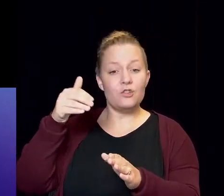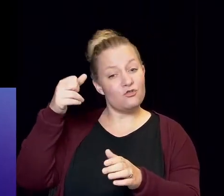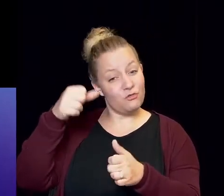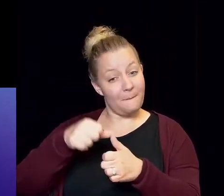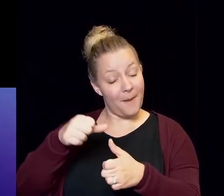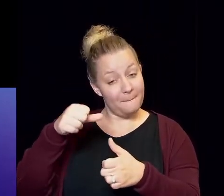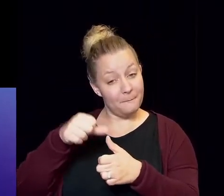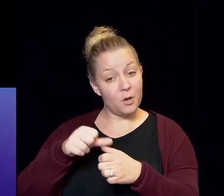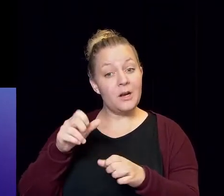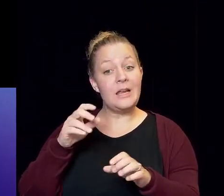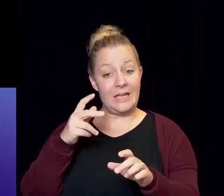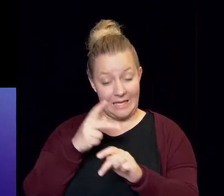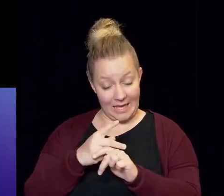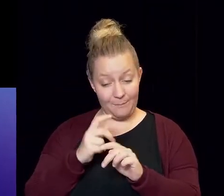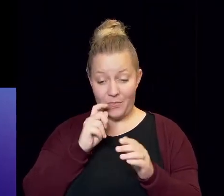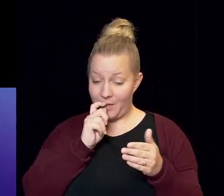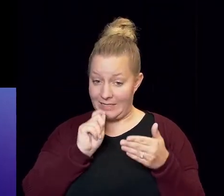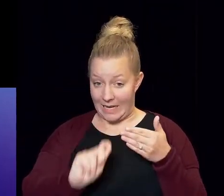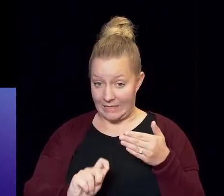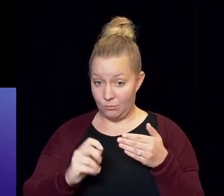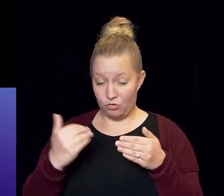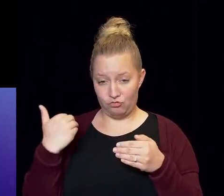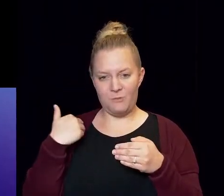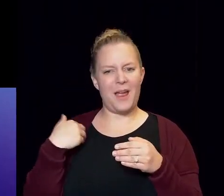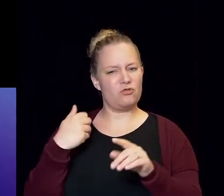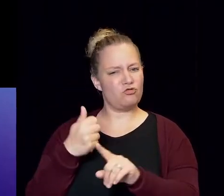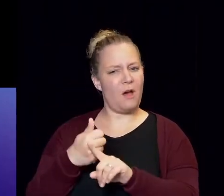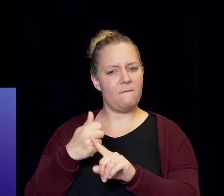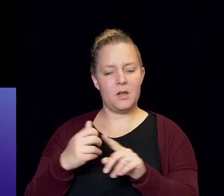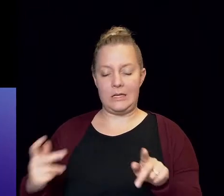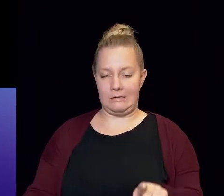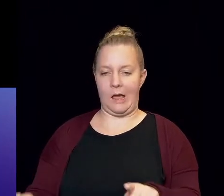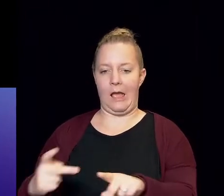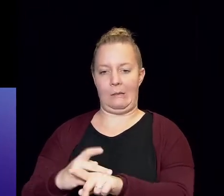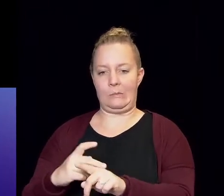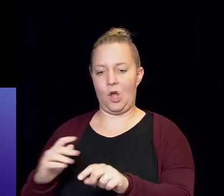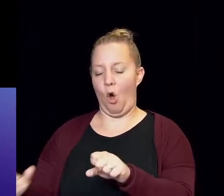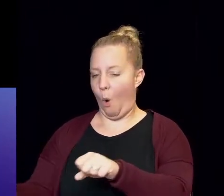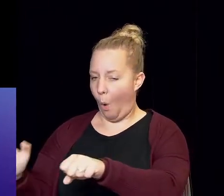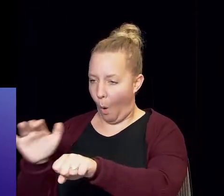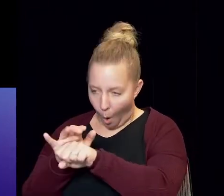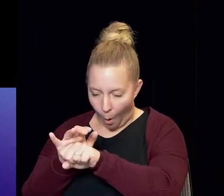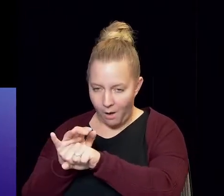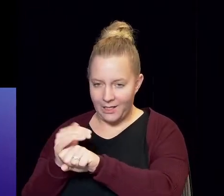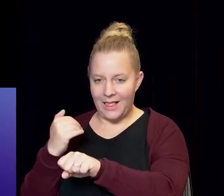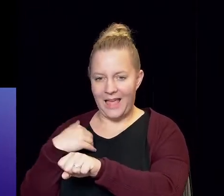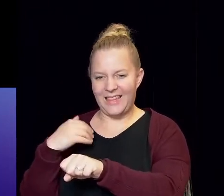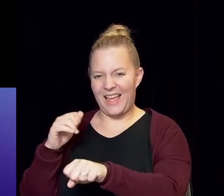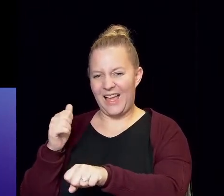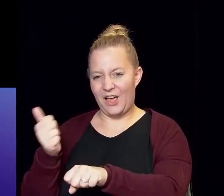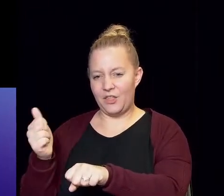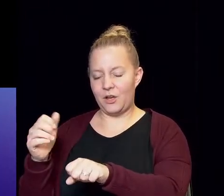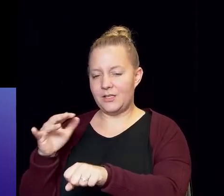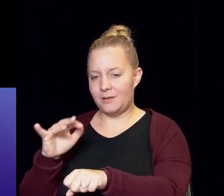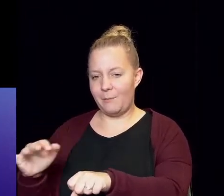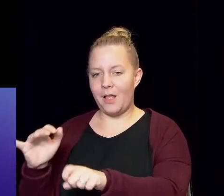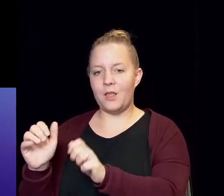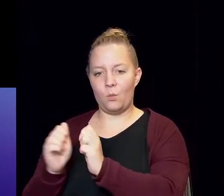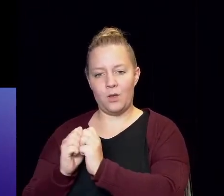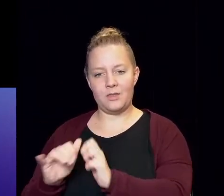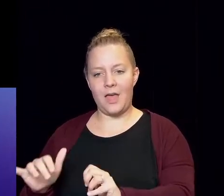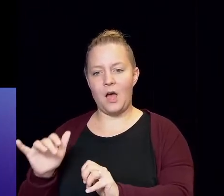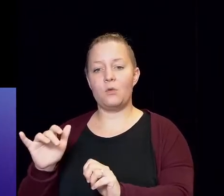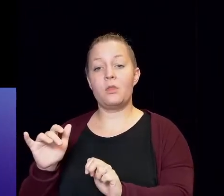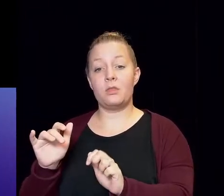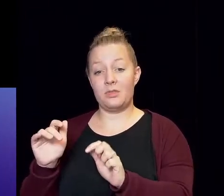you put that there as a reminder to yourself. Times a whole. He took the other spelling of whole without the W